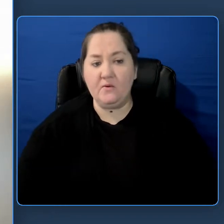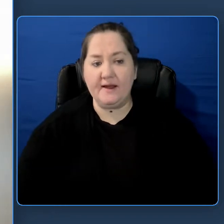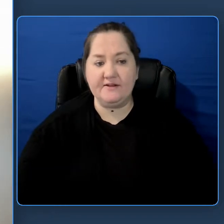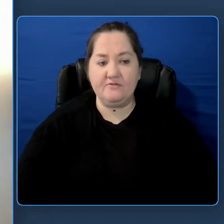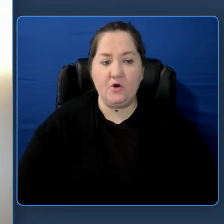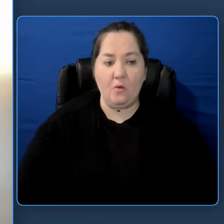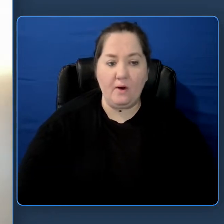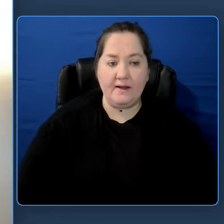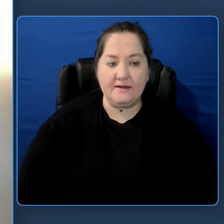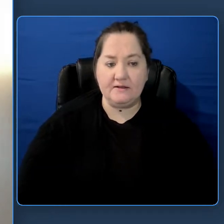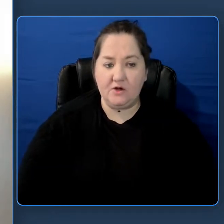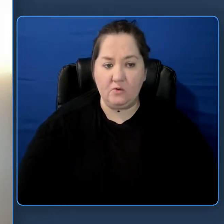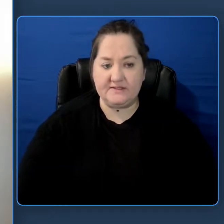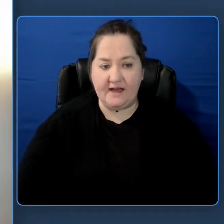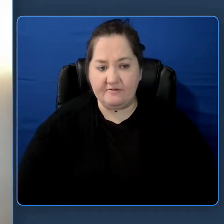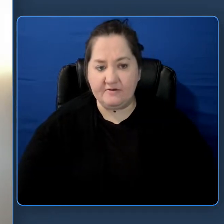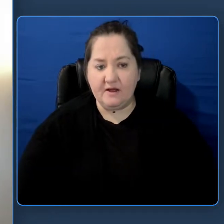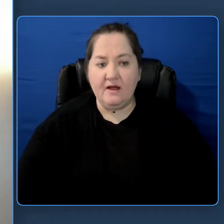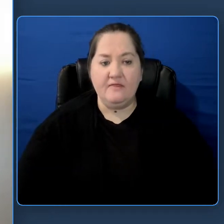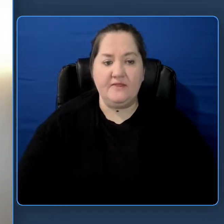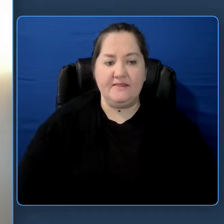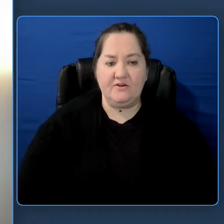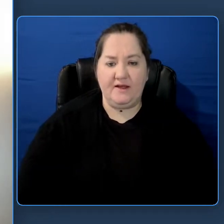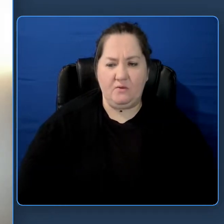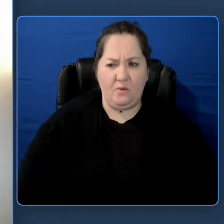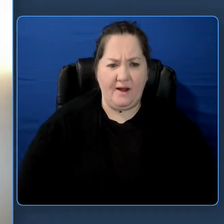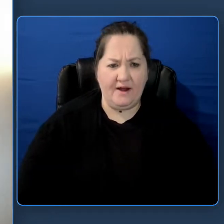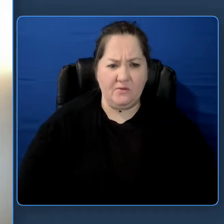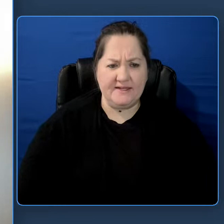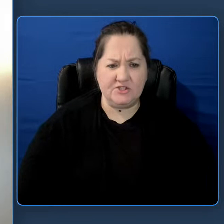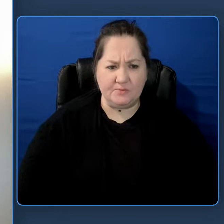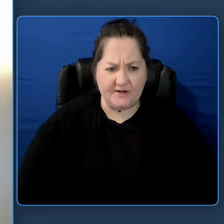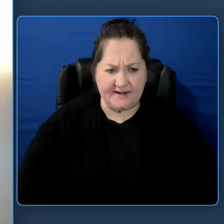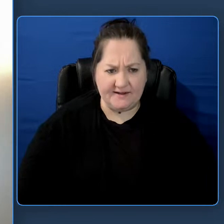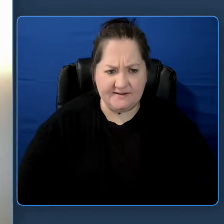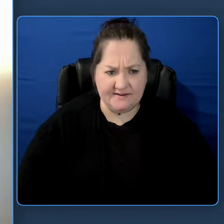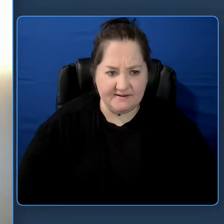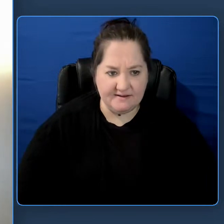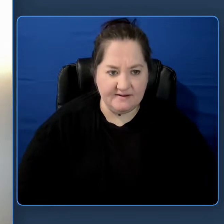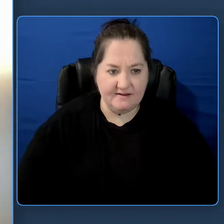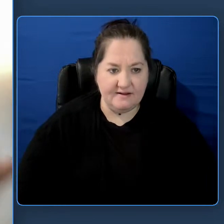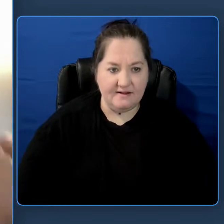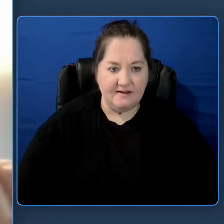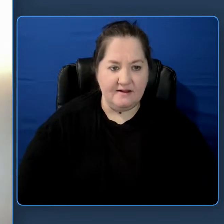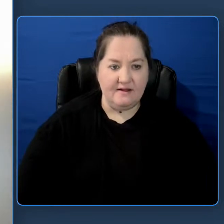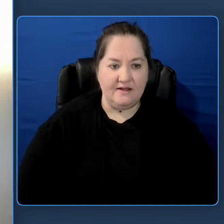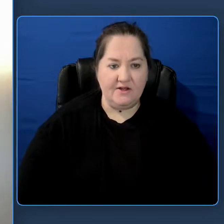I know. And if no deaf, then they're like, well, why are we interpreting?